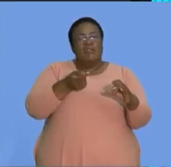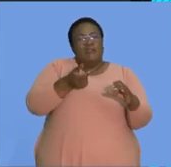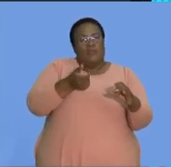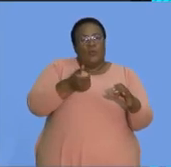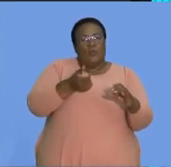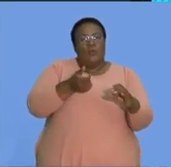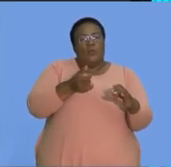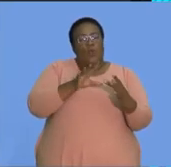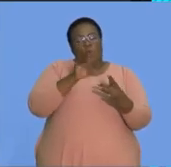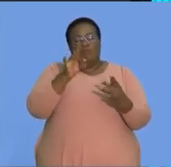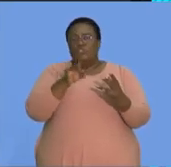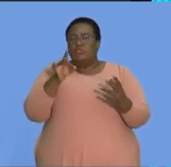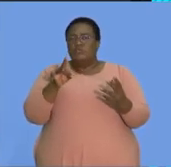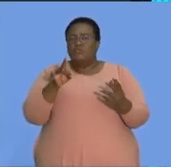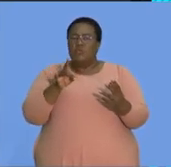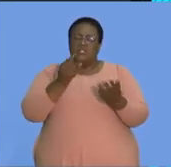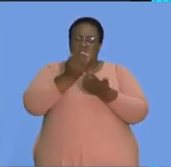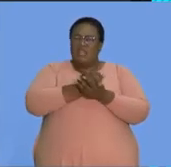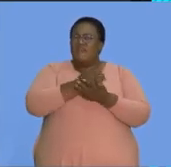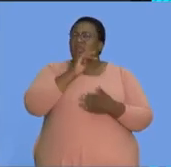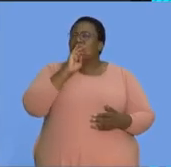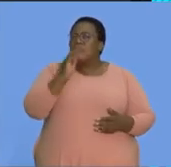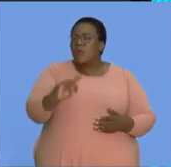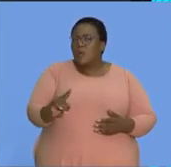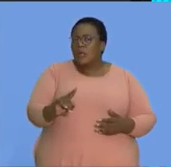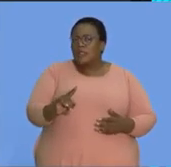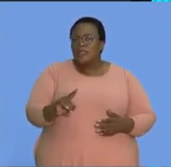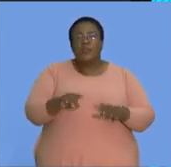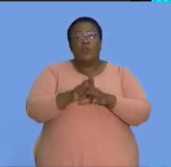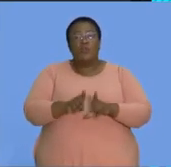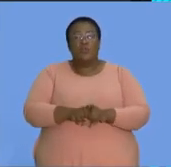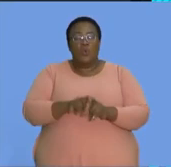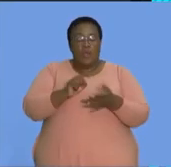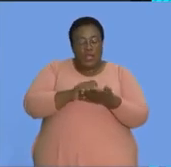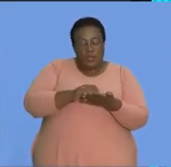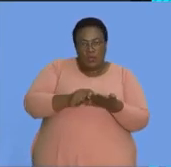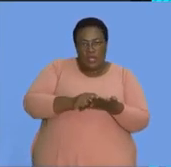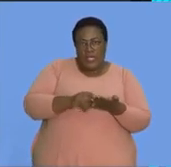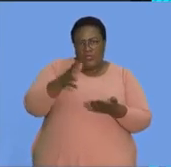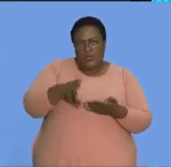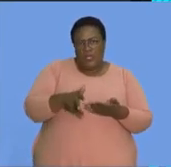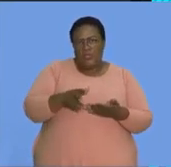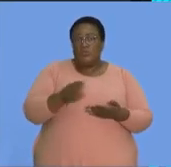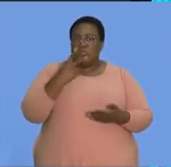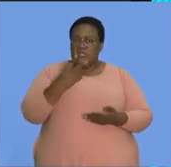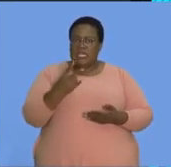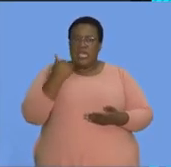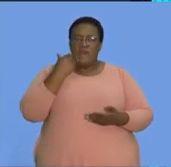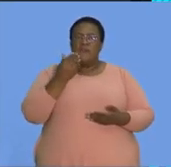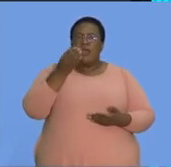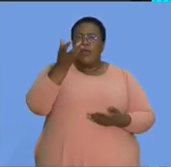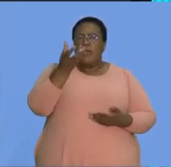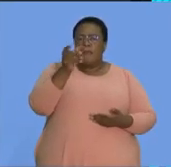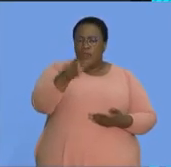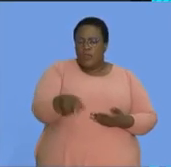it means to save. And we're going to look at some calculations just to see what it means when somebody says, I am saving